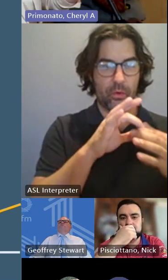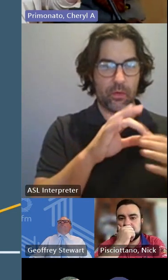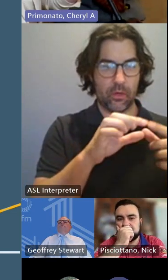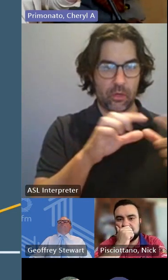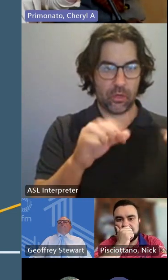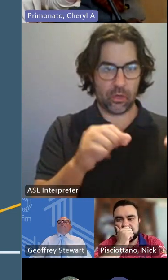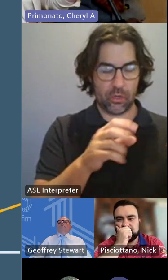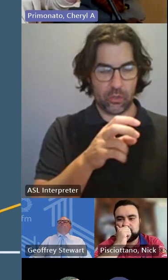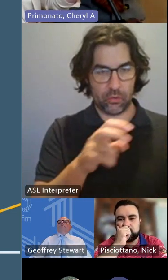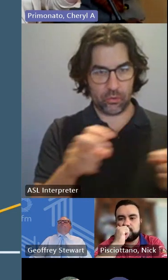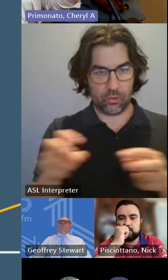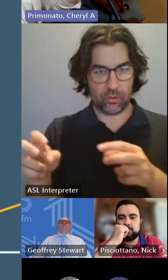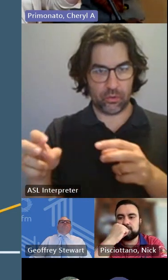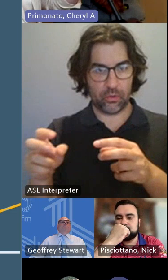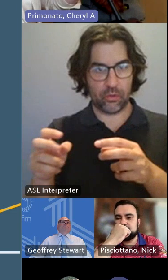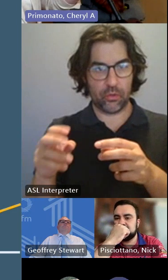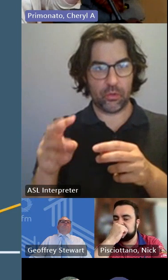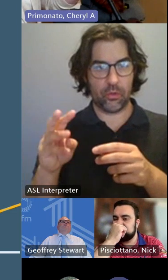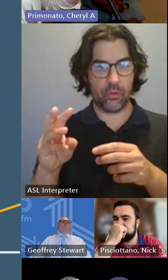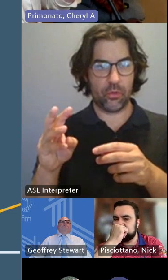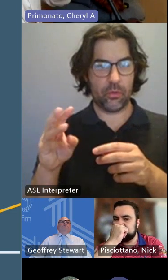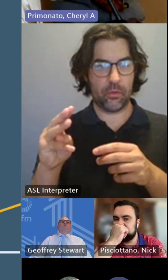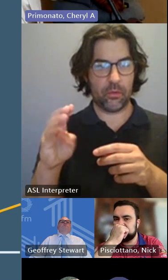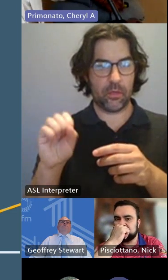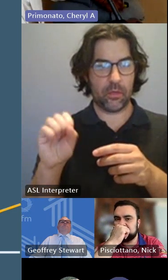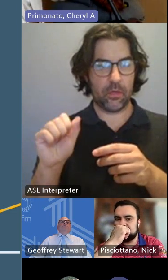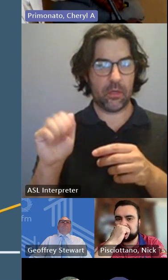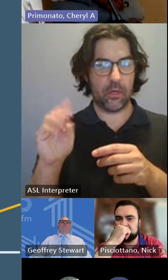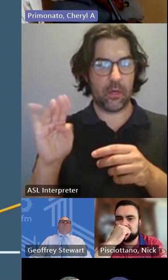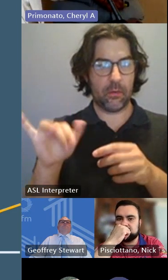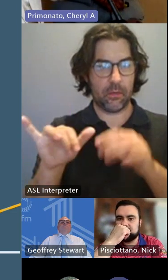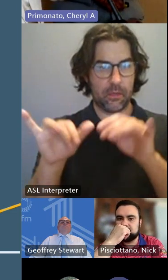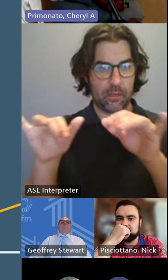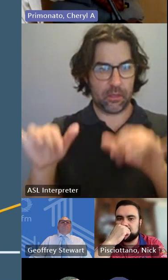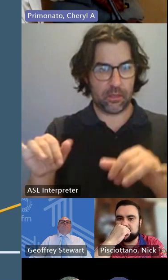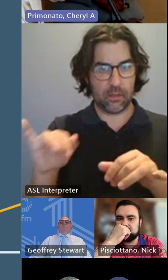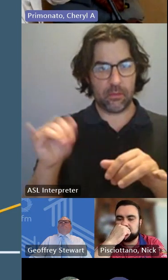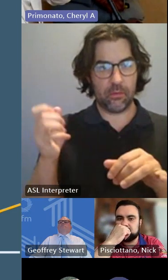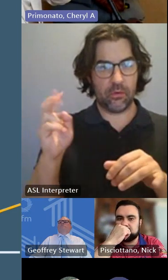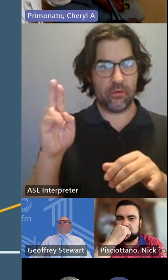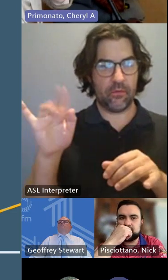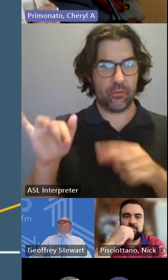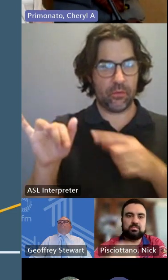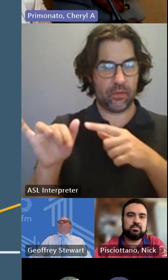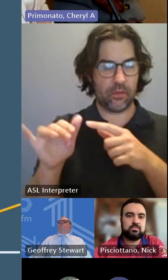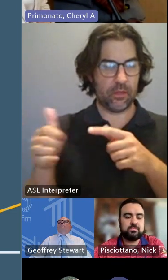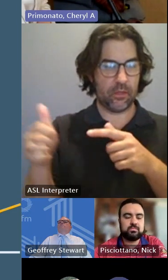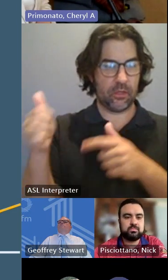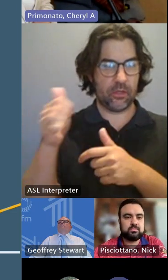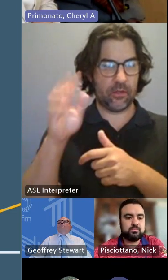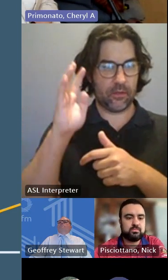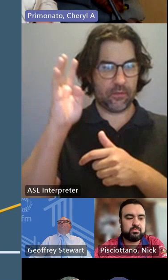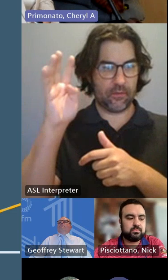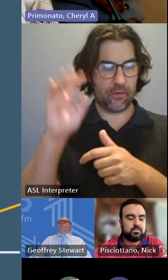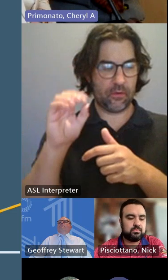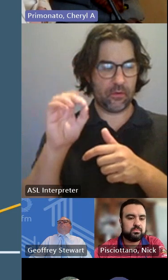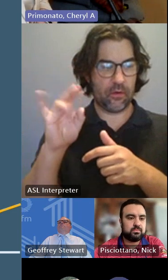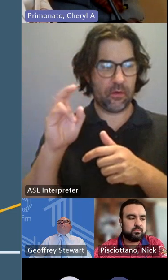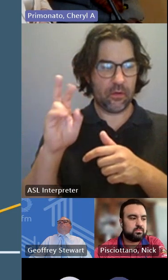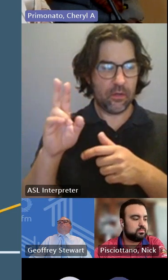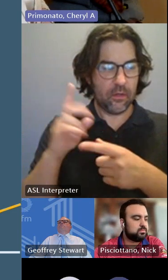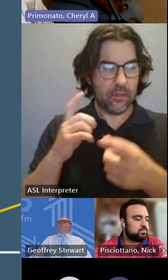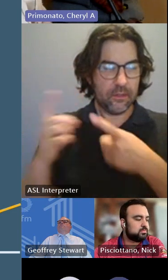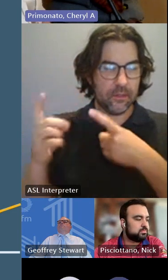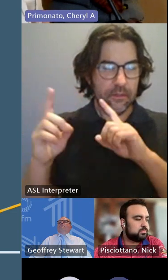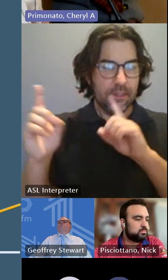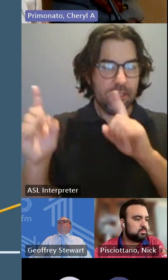to the Masabi system, and Jeffrey Devlin, our Chief Innovation Officer, can also answer more questions. So